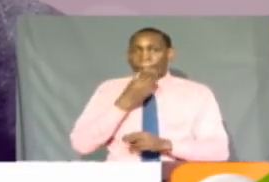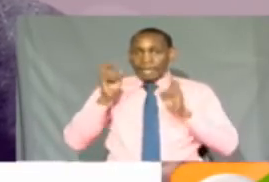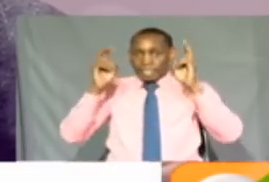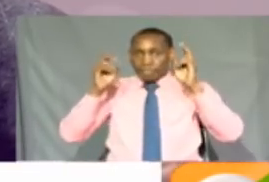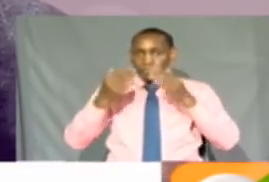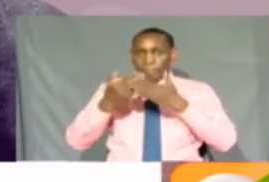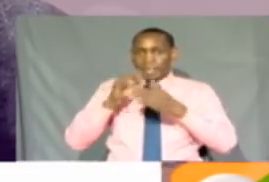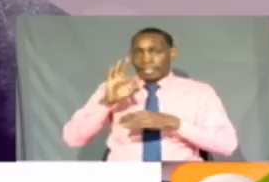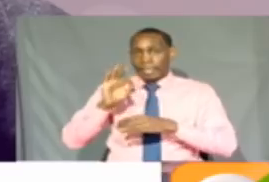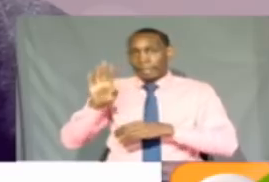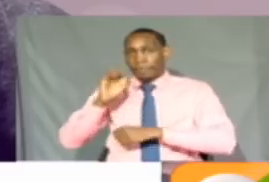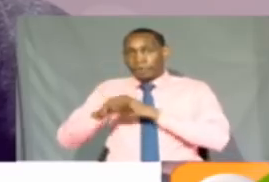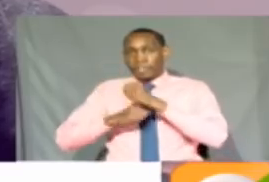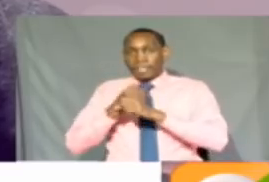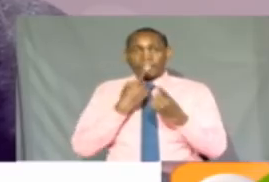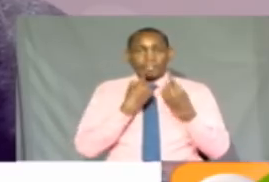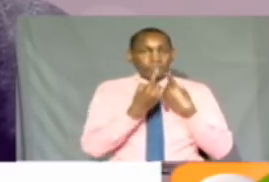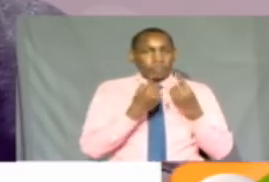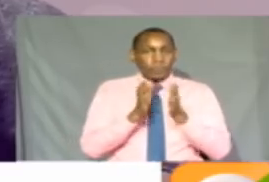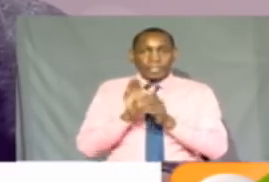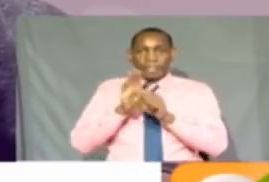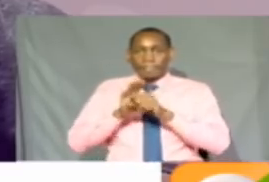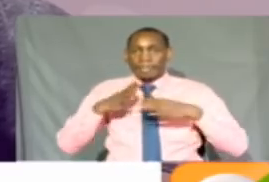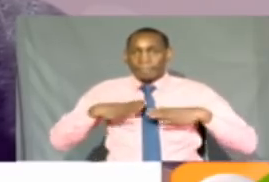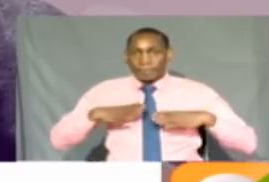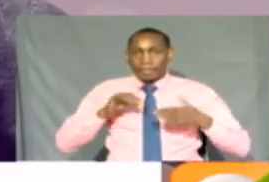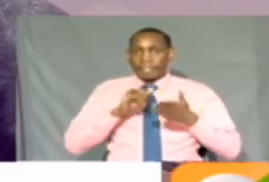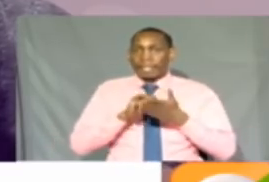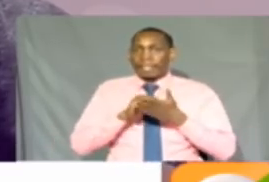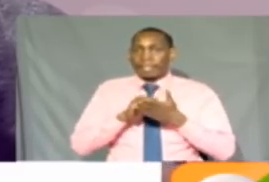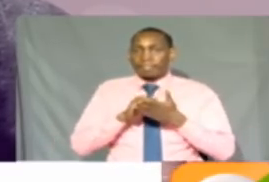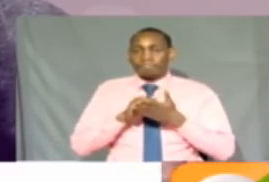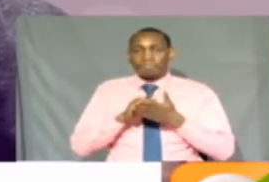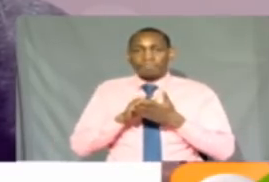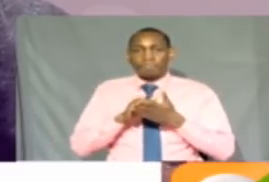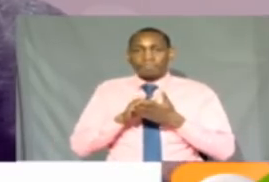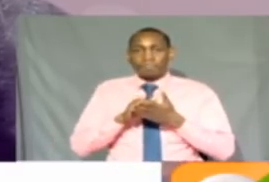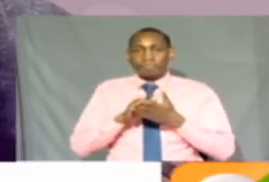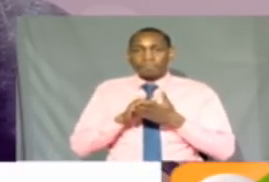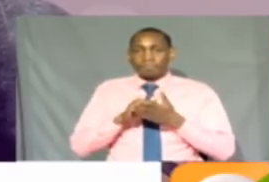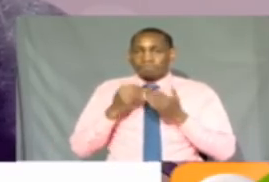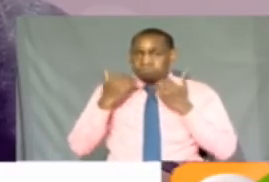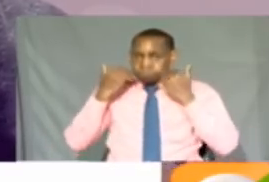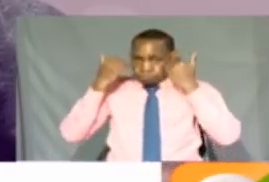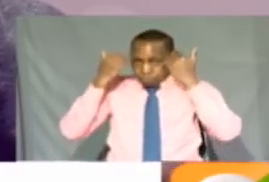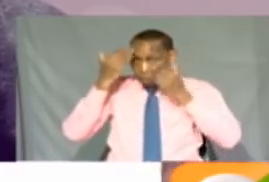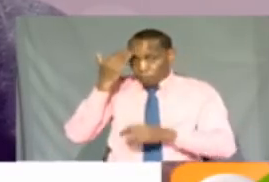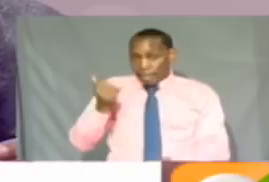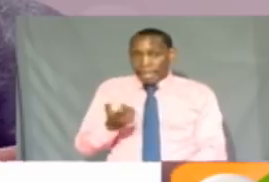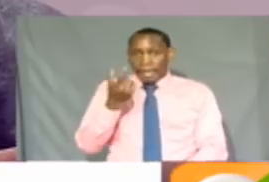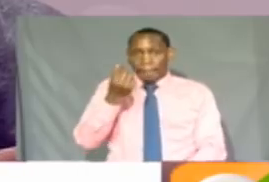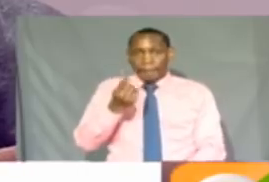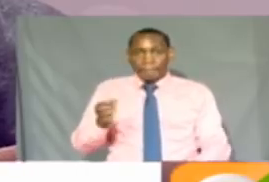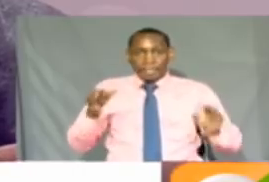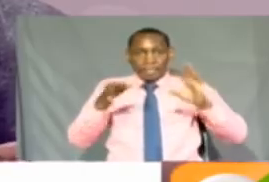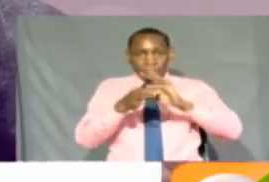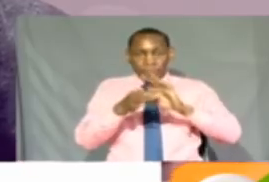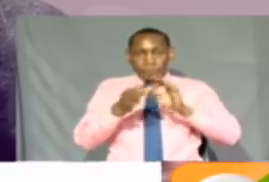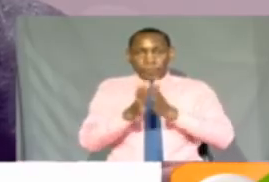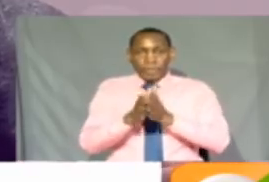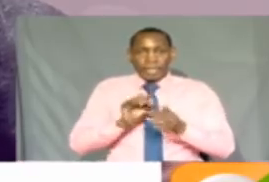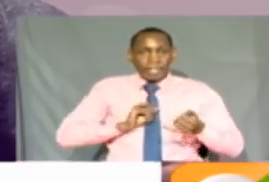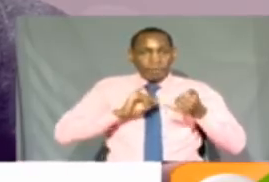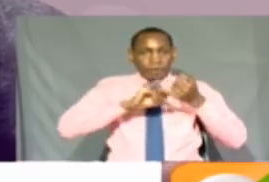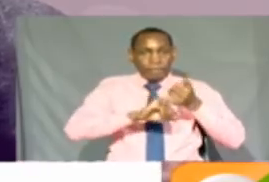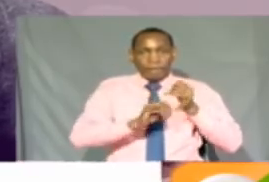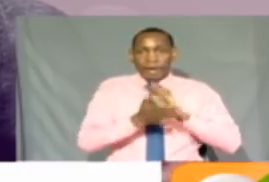3 or 4 years, I've talked to very many men in their 40s who are miserable because of financial incompatibility, especially with their wives. The